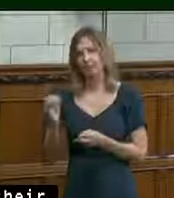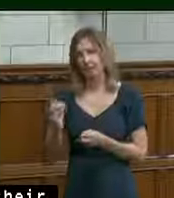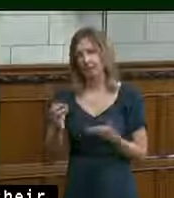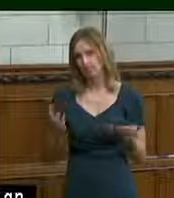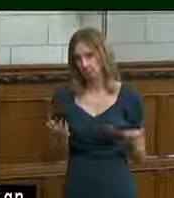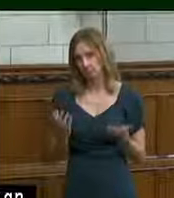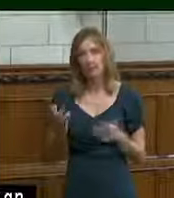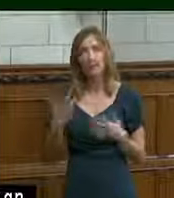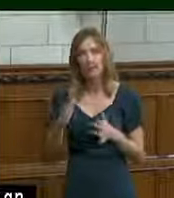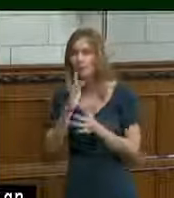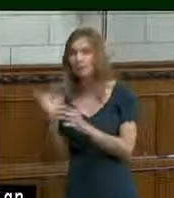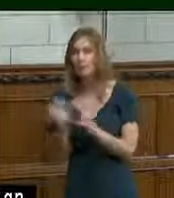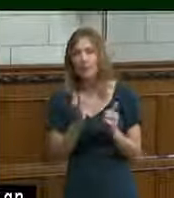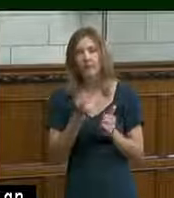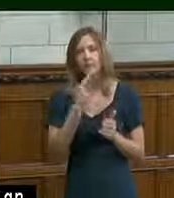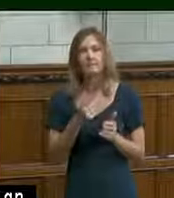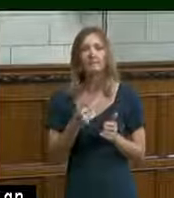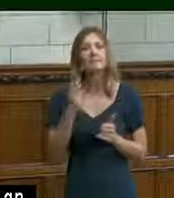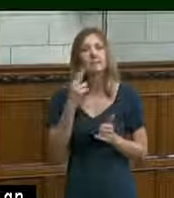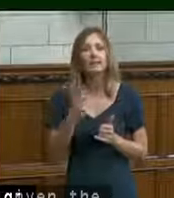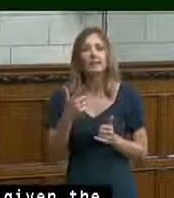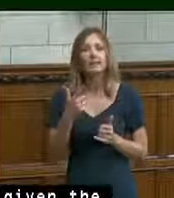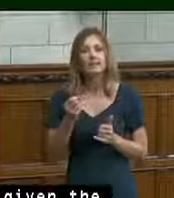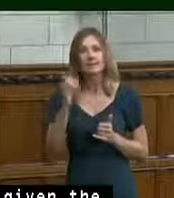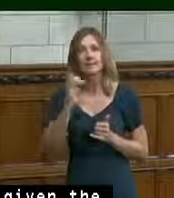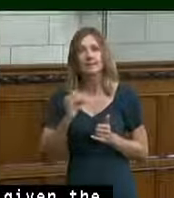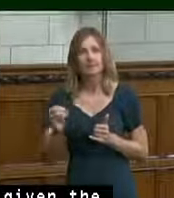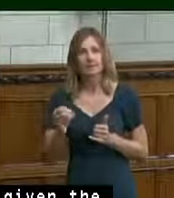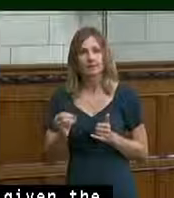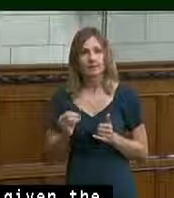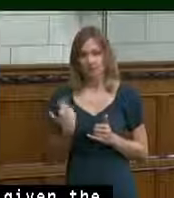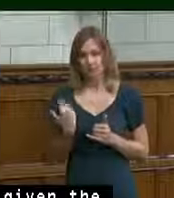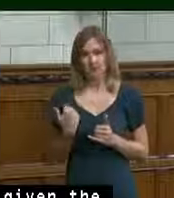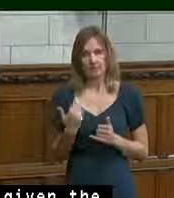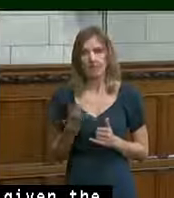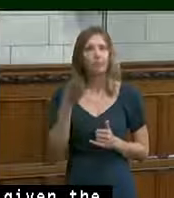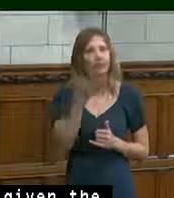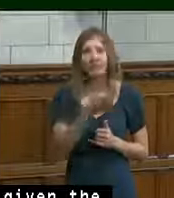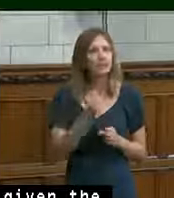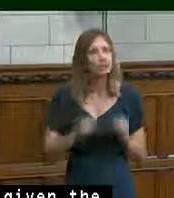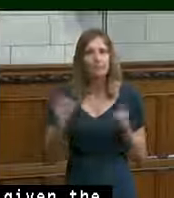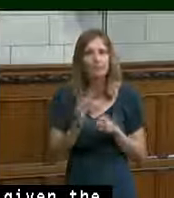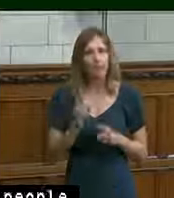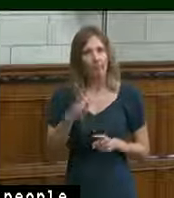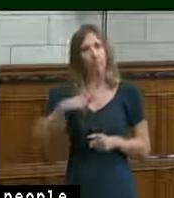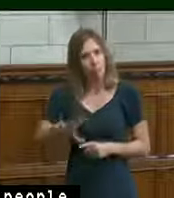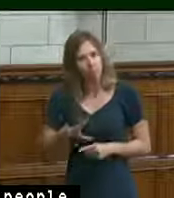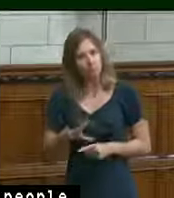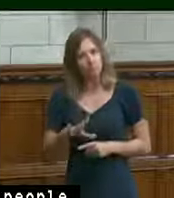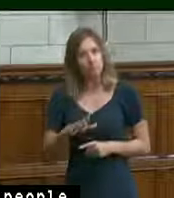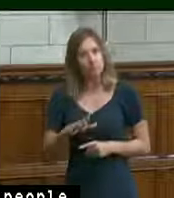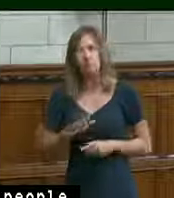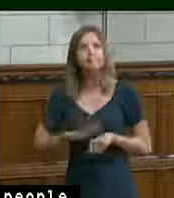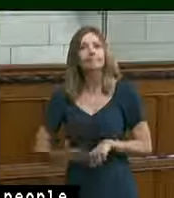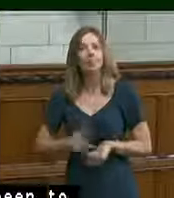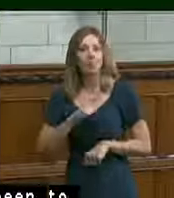people surveyed, 70% who hadn't been to their GP recently but had wanted to go, mainly hadn't because there was